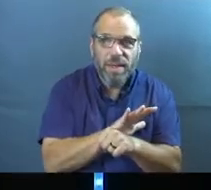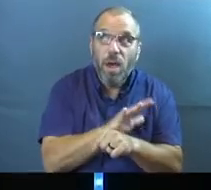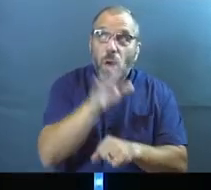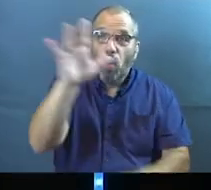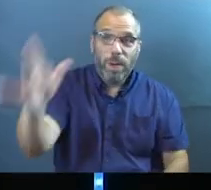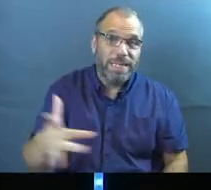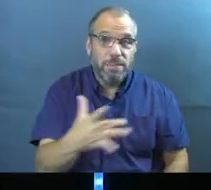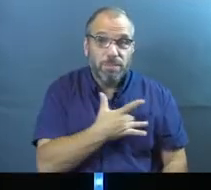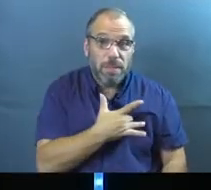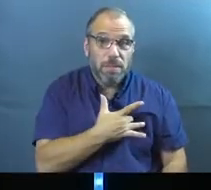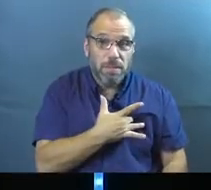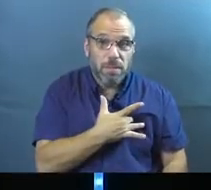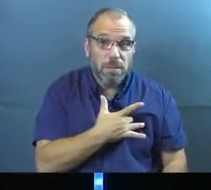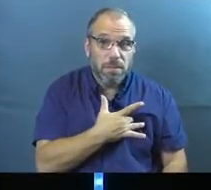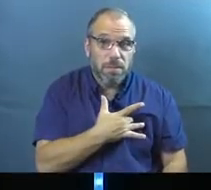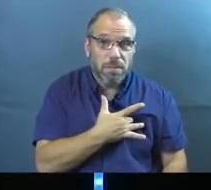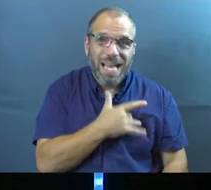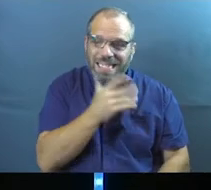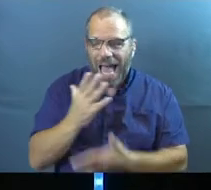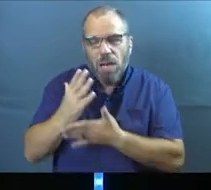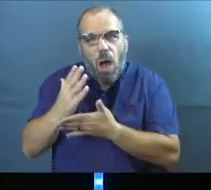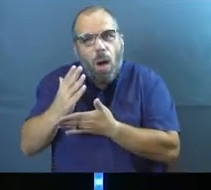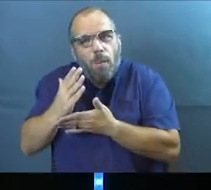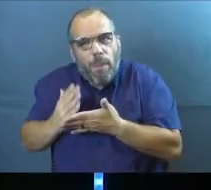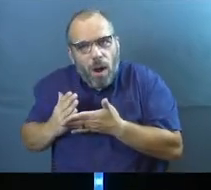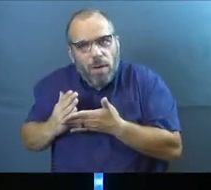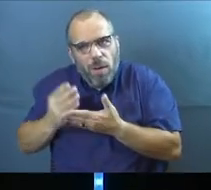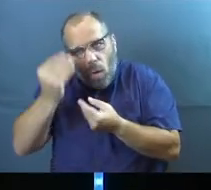when he speaks to you, not partially.